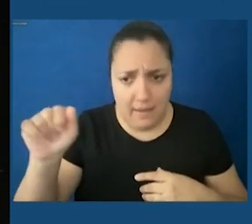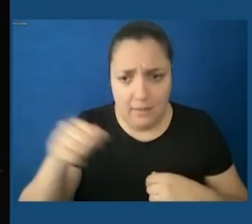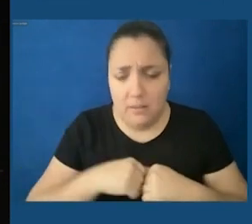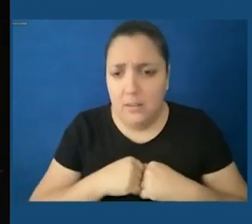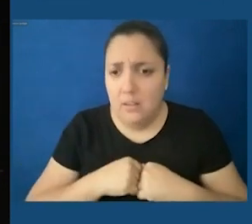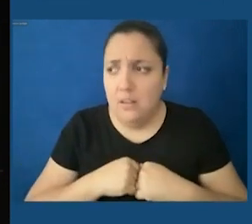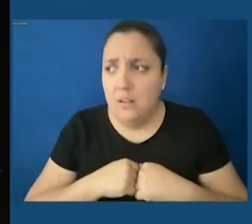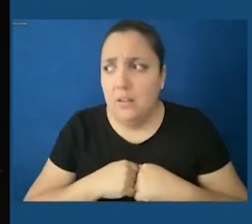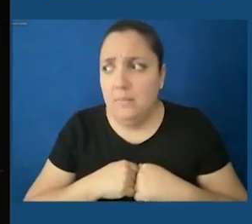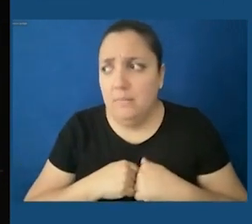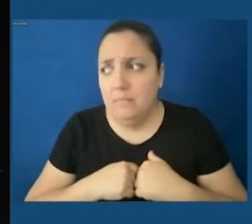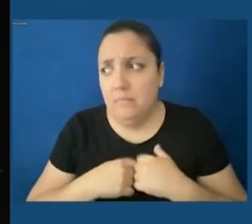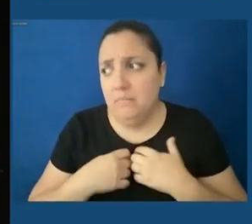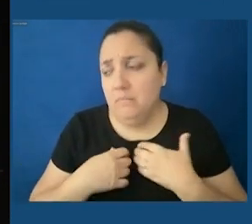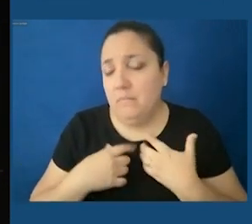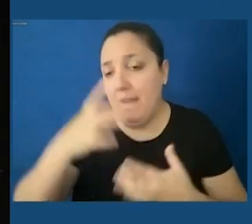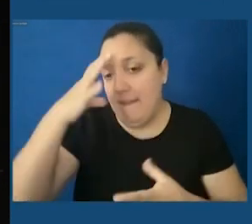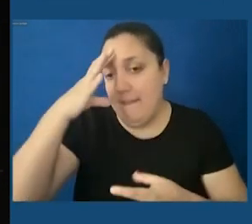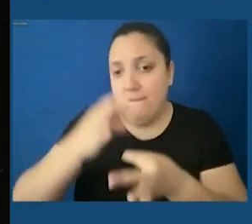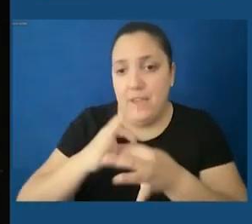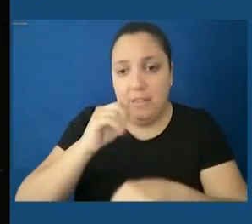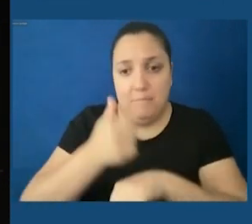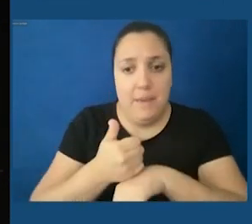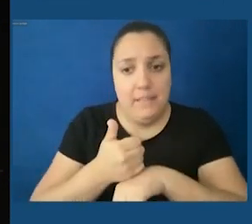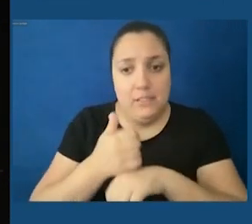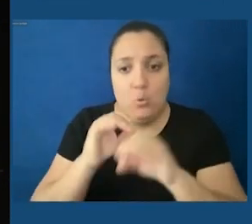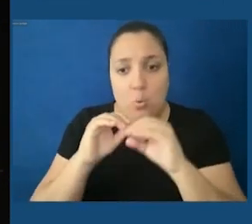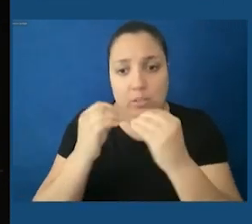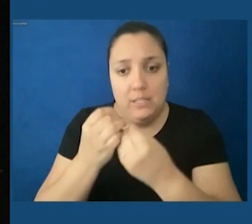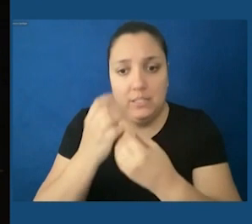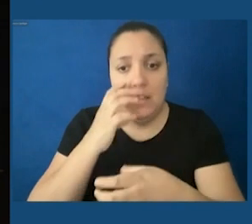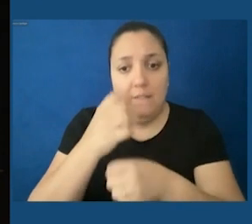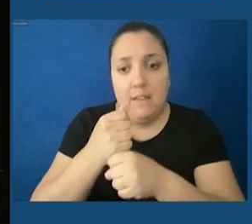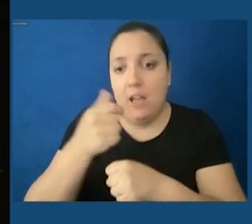various faith-based organizations have been recipients of our grant funding.